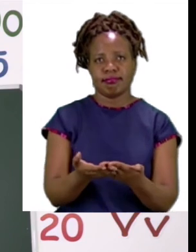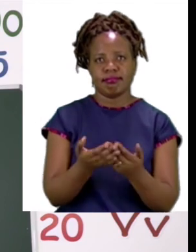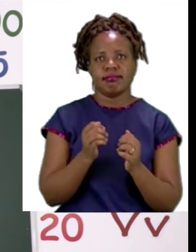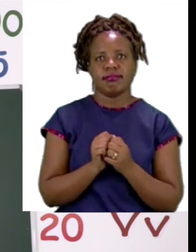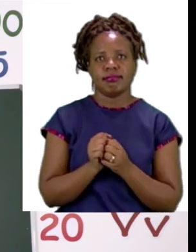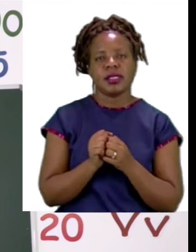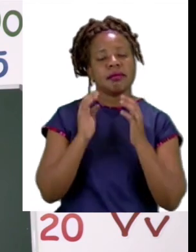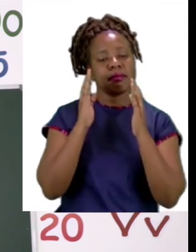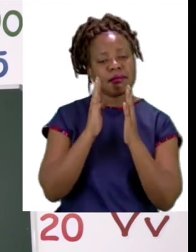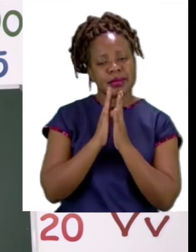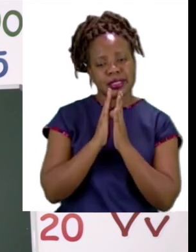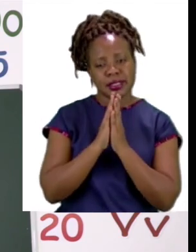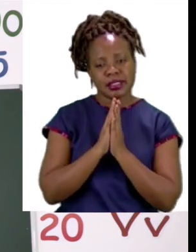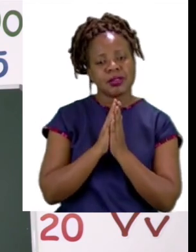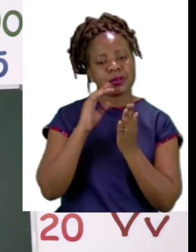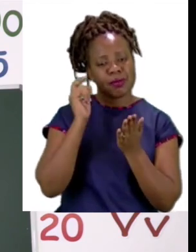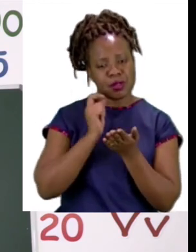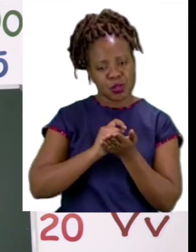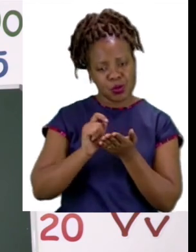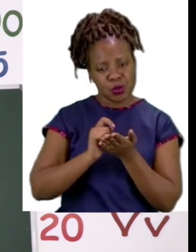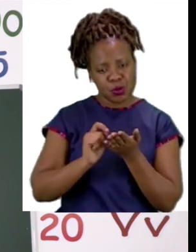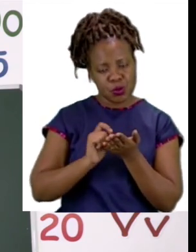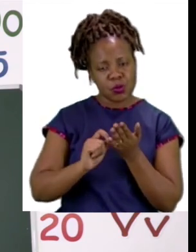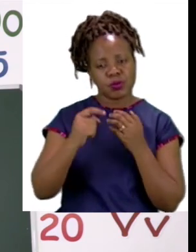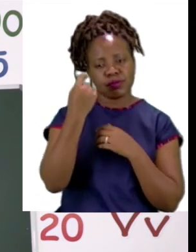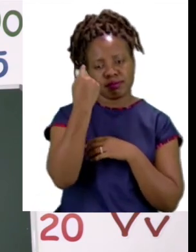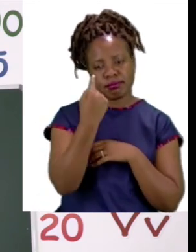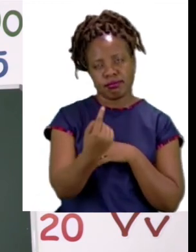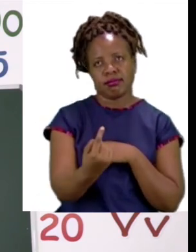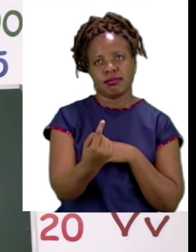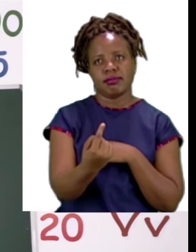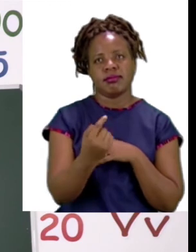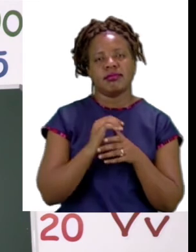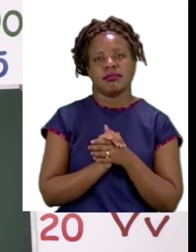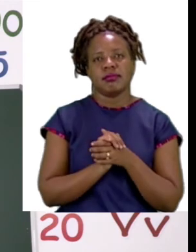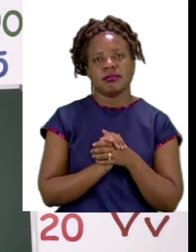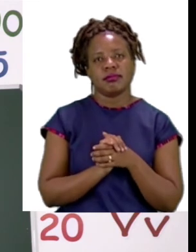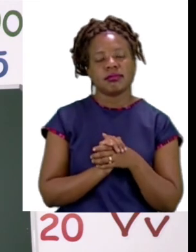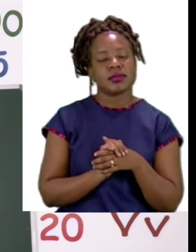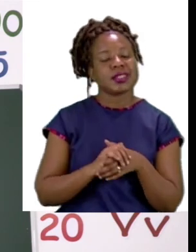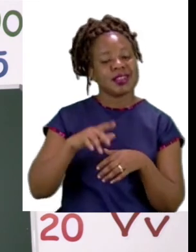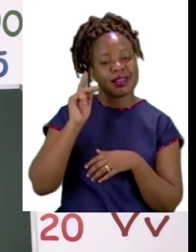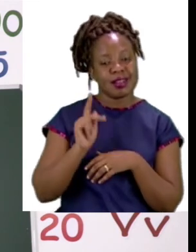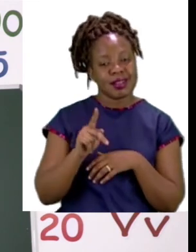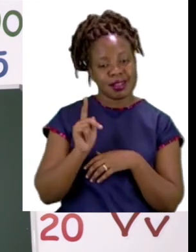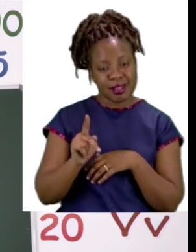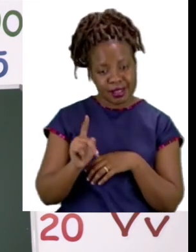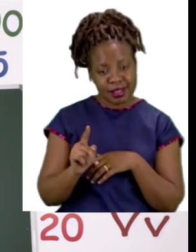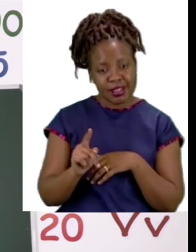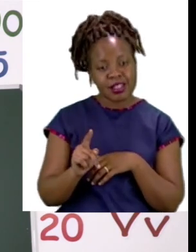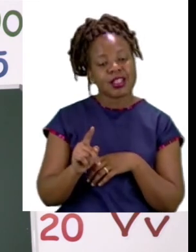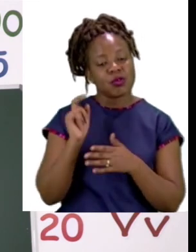the work by yourself. Now that we are done with our lesson, we need to